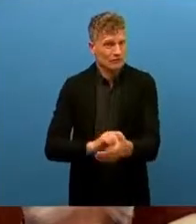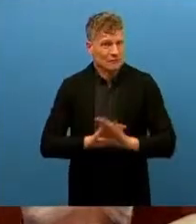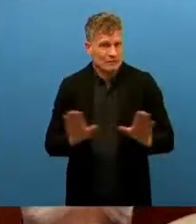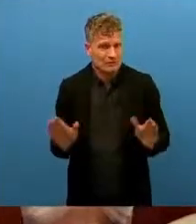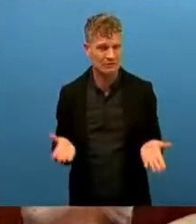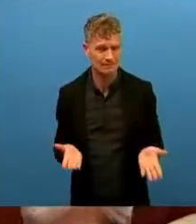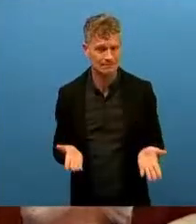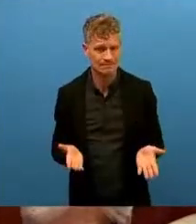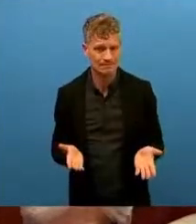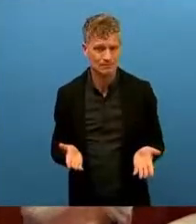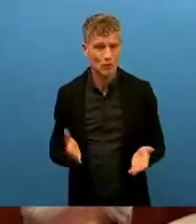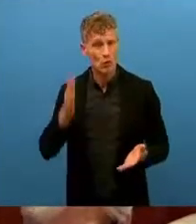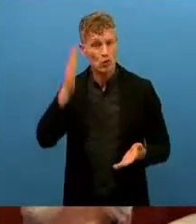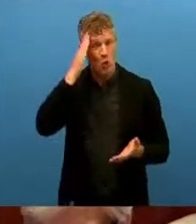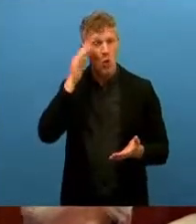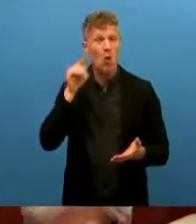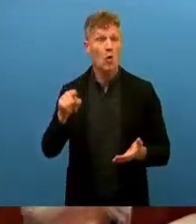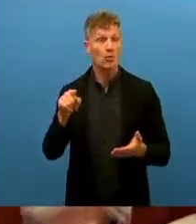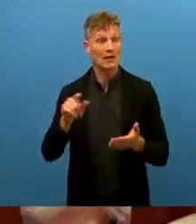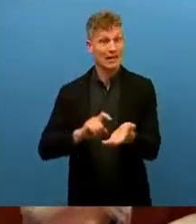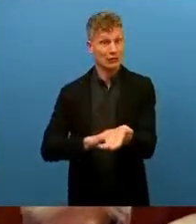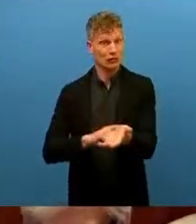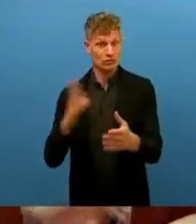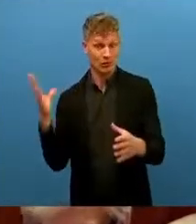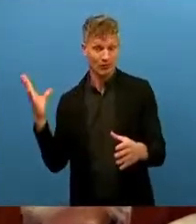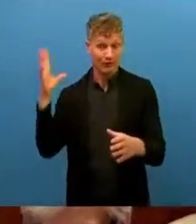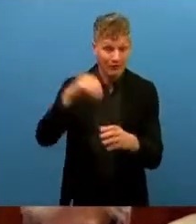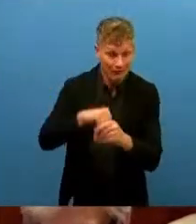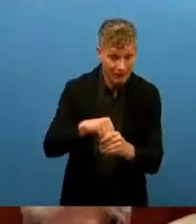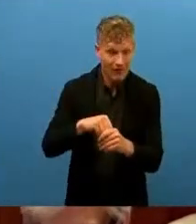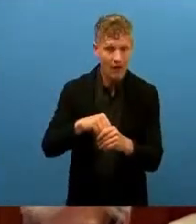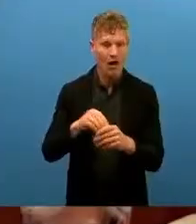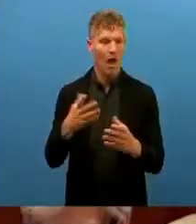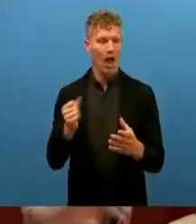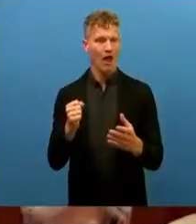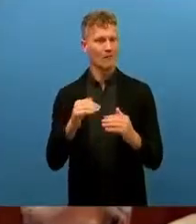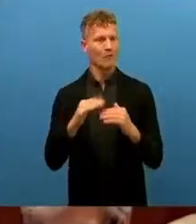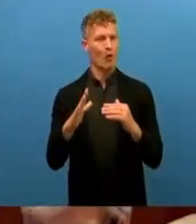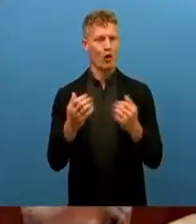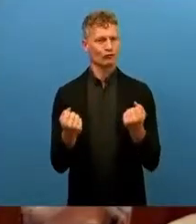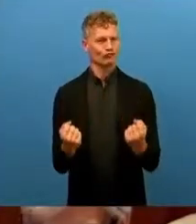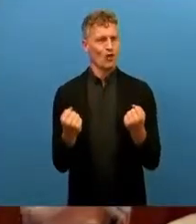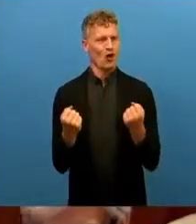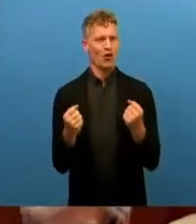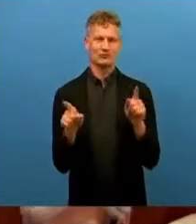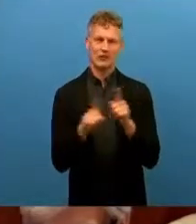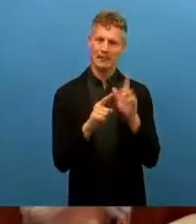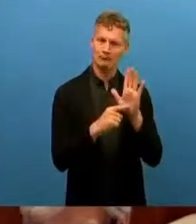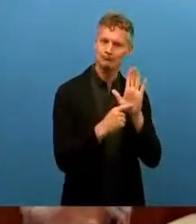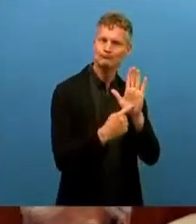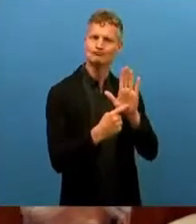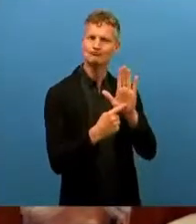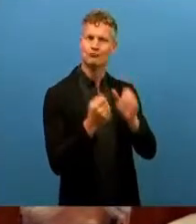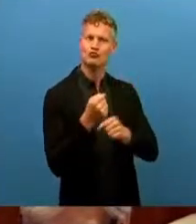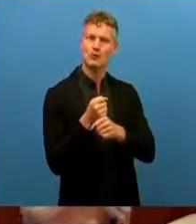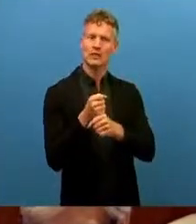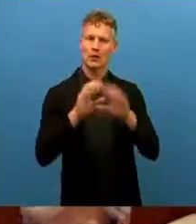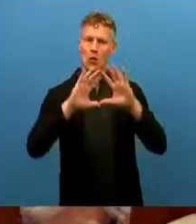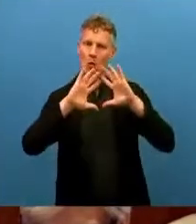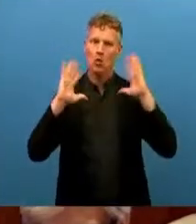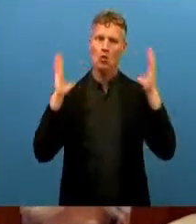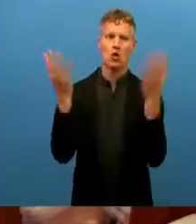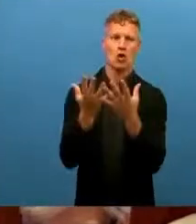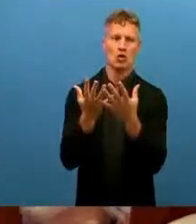balance and intersectional inclusivity, giving voice to, particularly from the global south. We must not